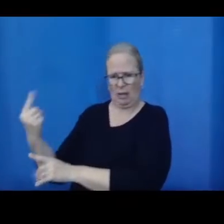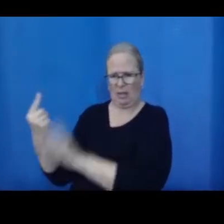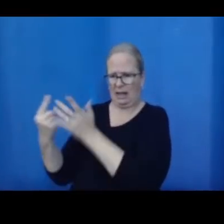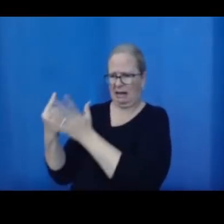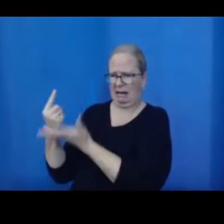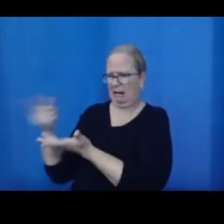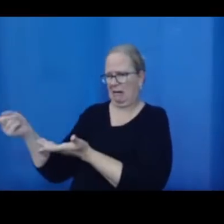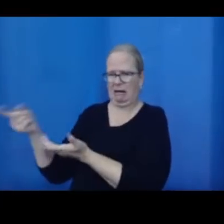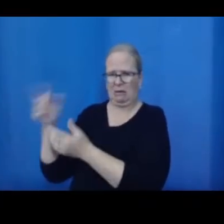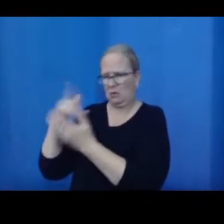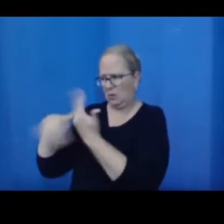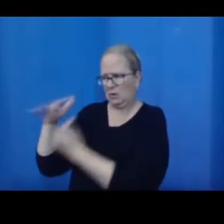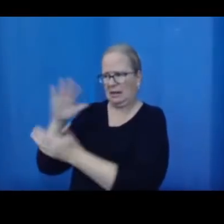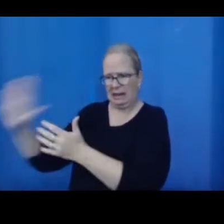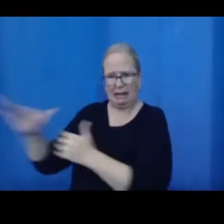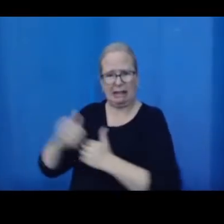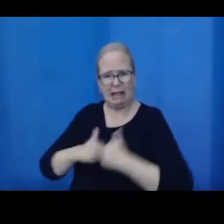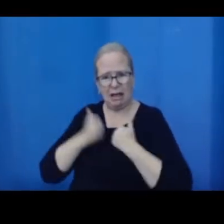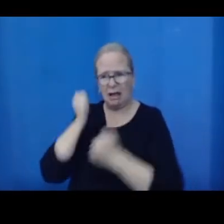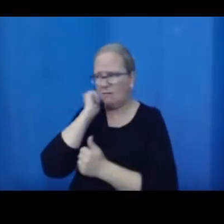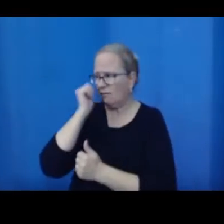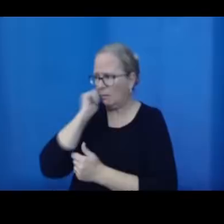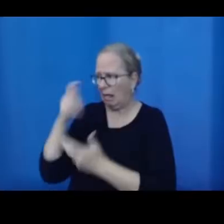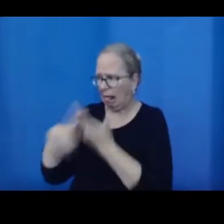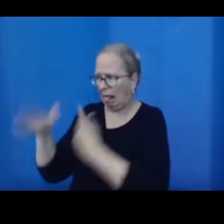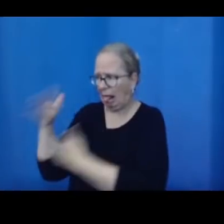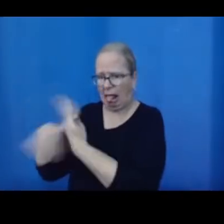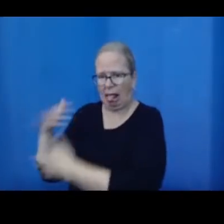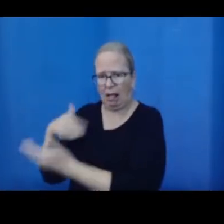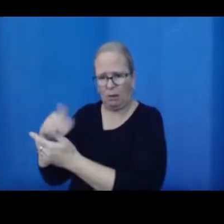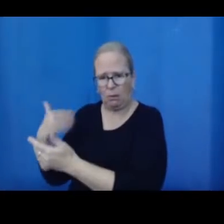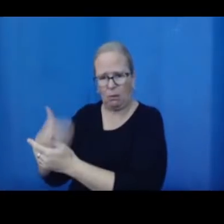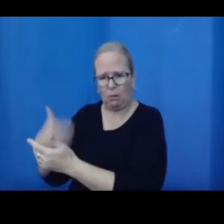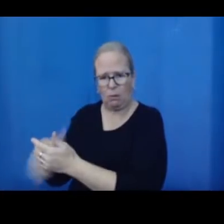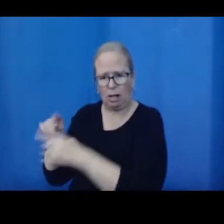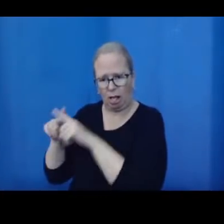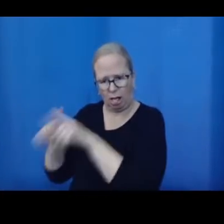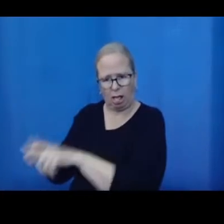our partners right now. So, yeah.